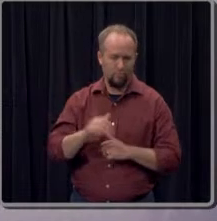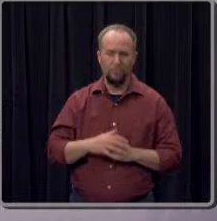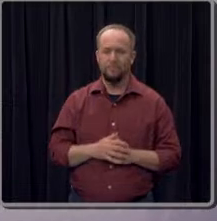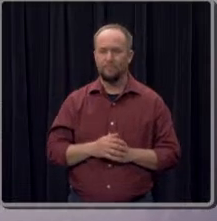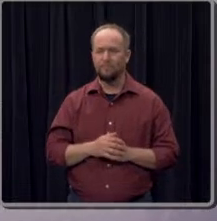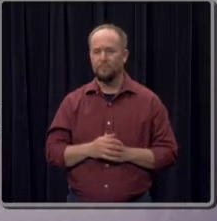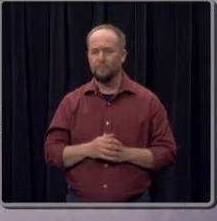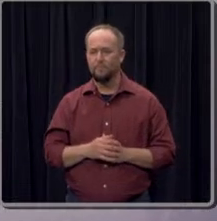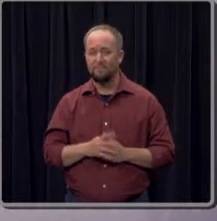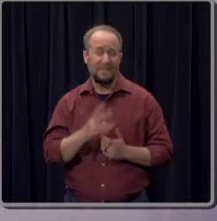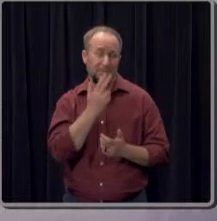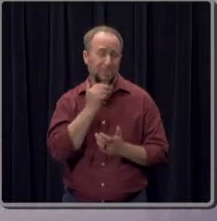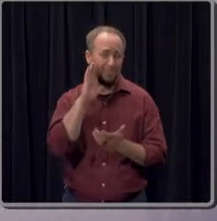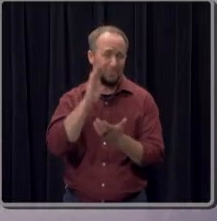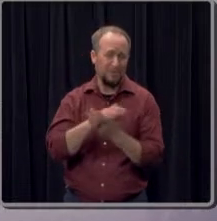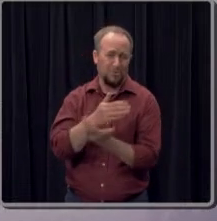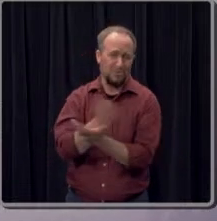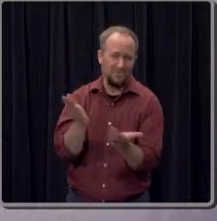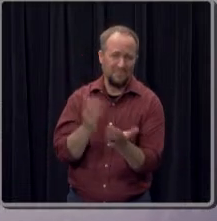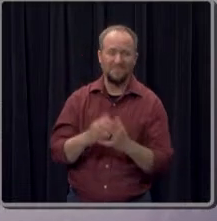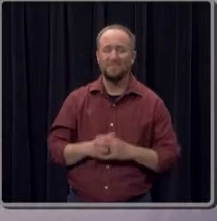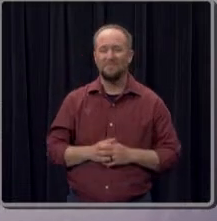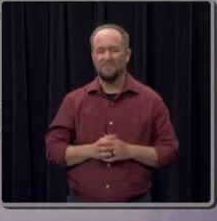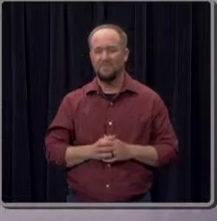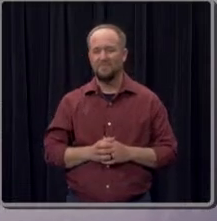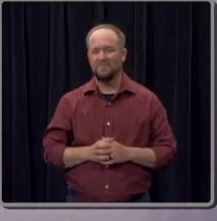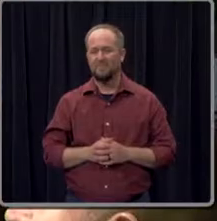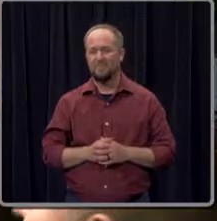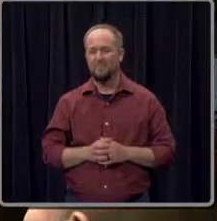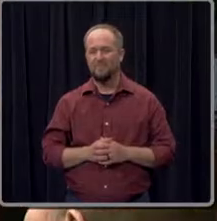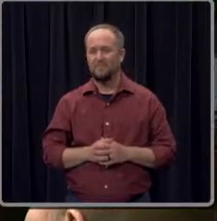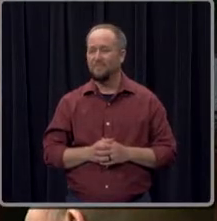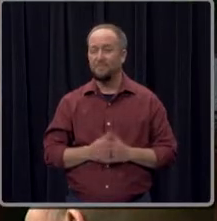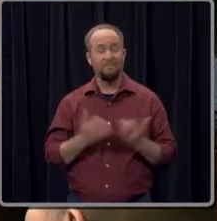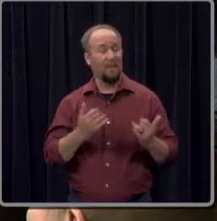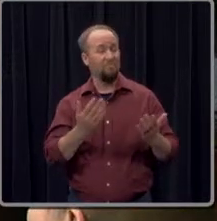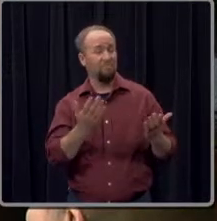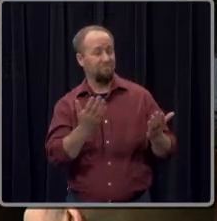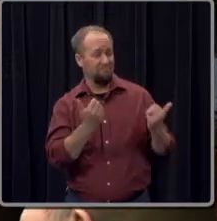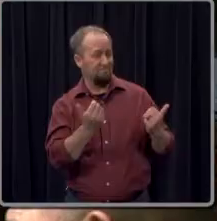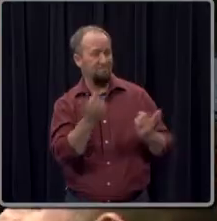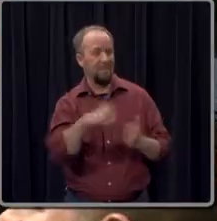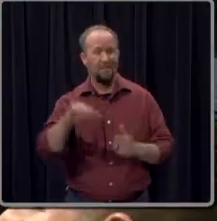There's some just cute pictures. With that, Kim will take any questions. Yes.